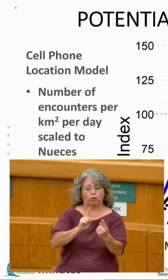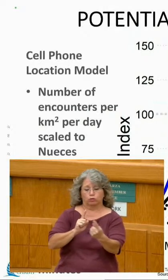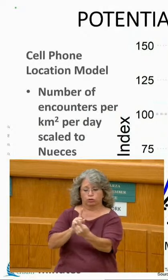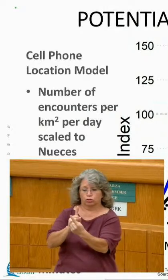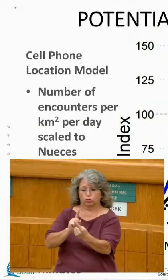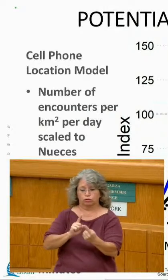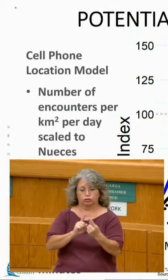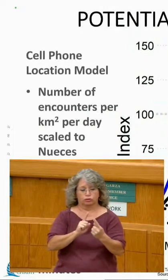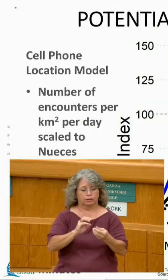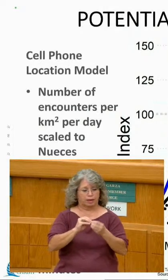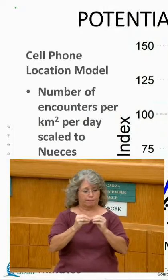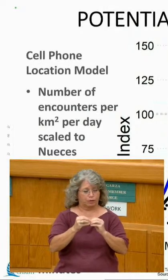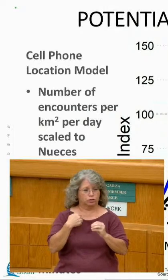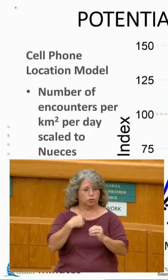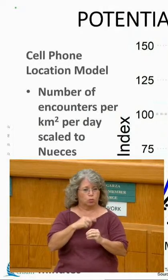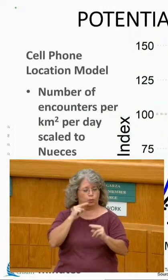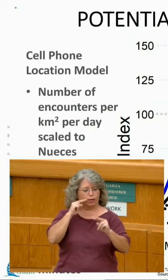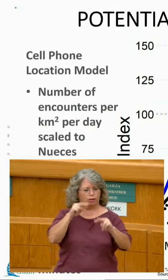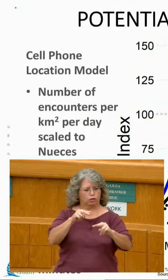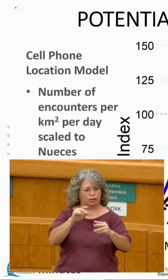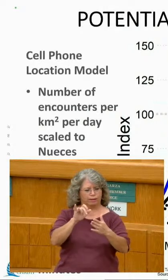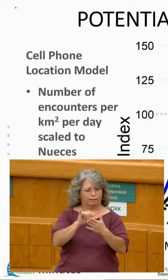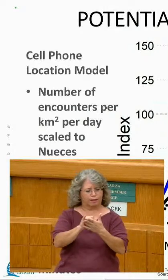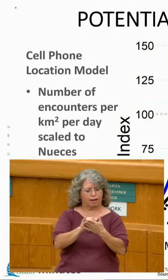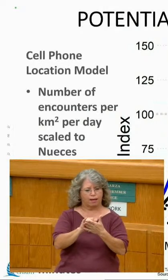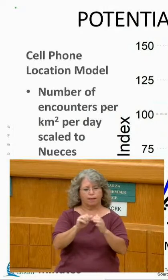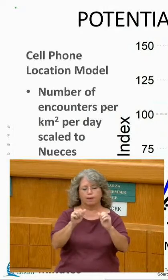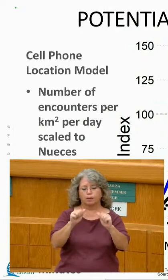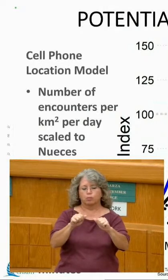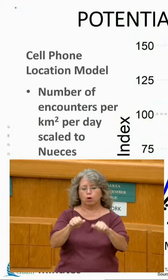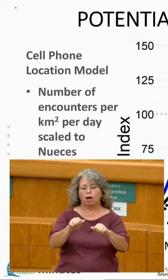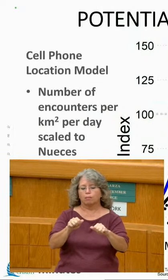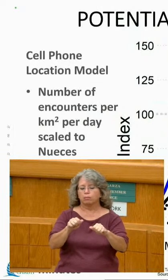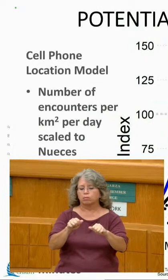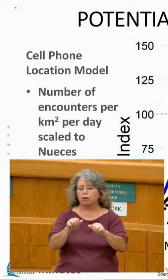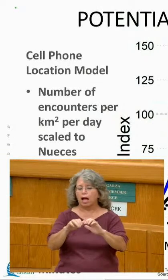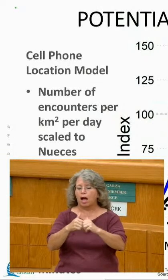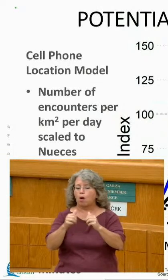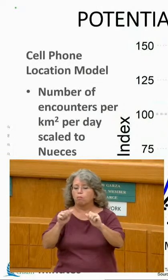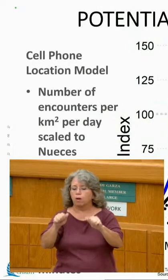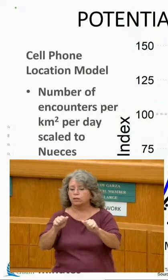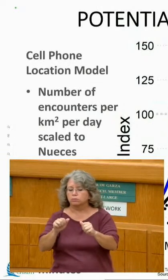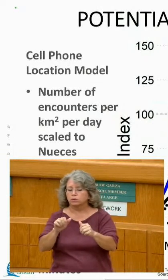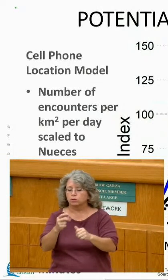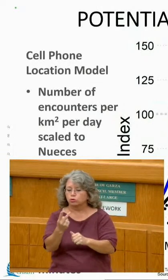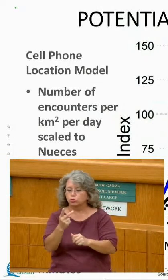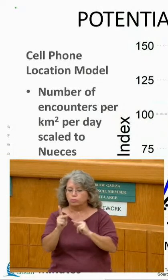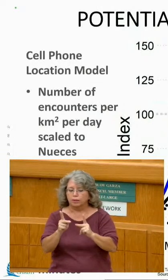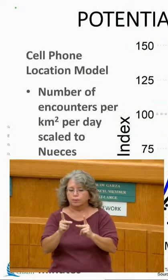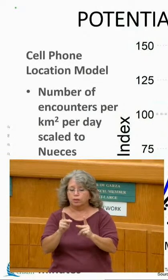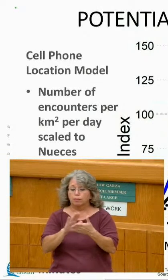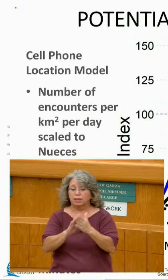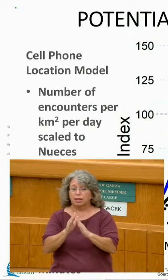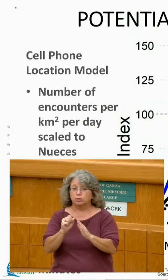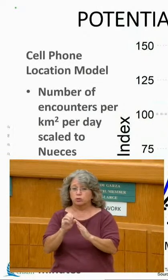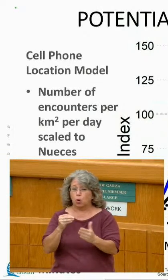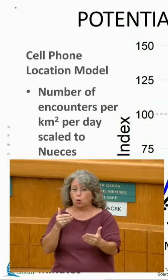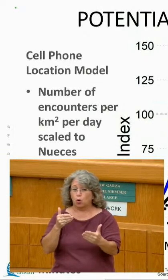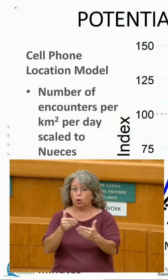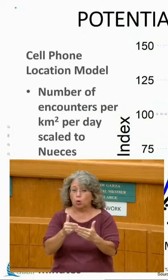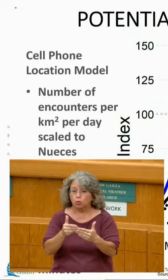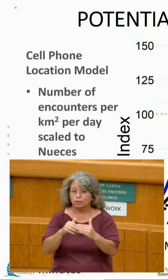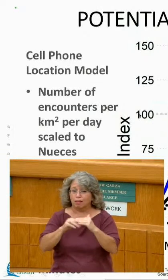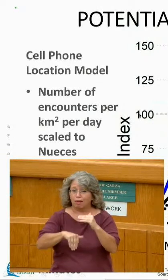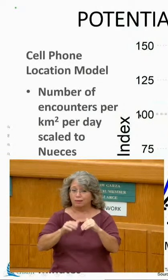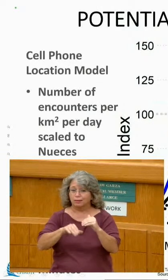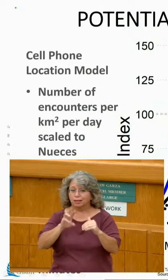is something that we use to look at the probability that 2 people might come in so close contact that they're within 6 feet of each